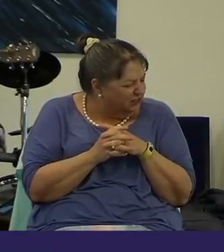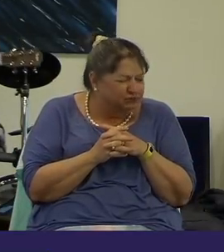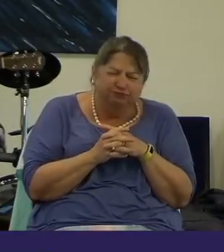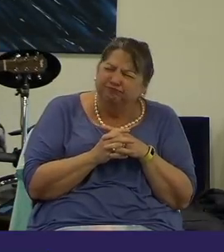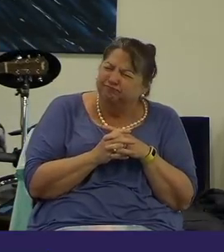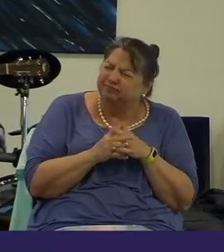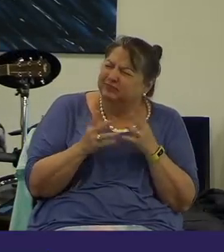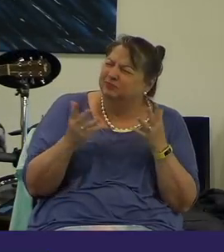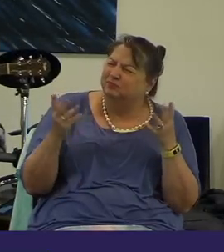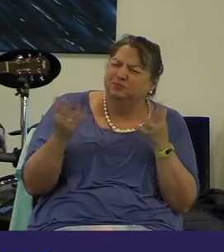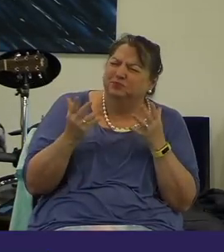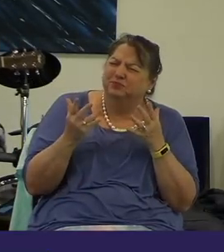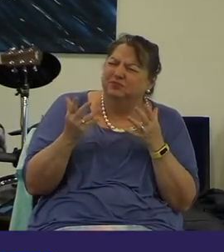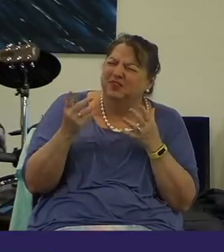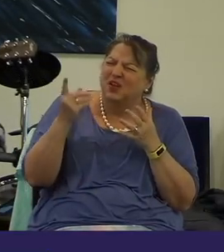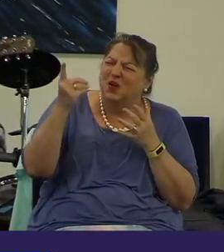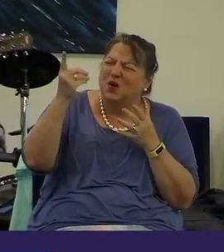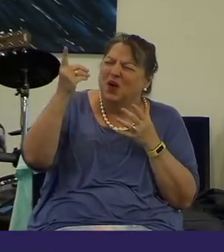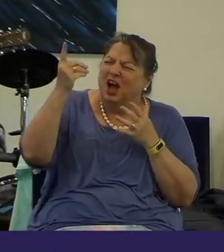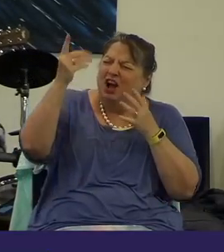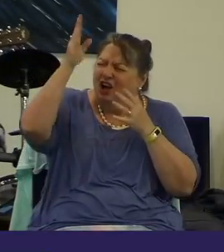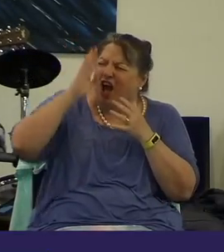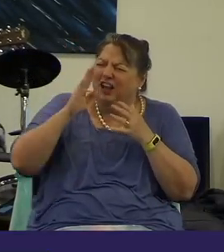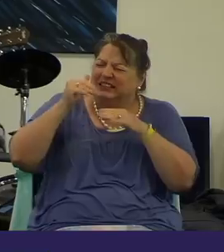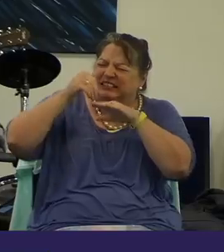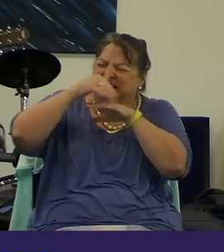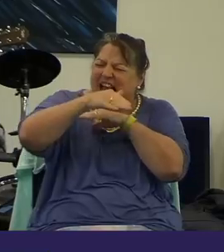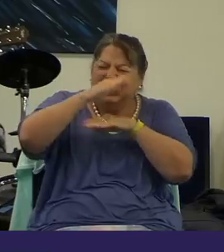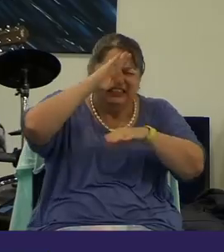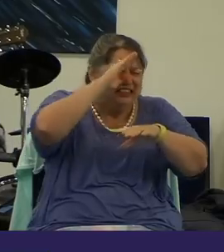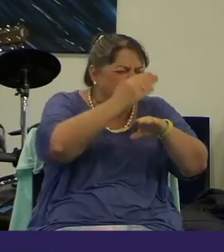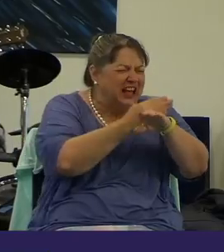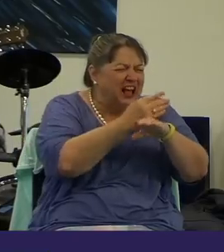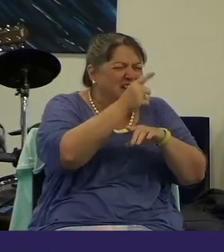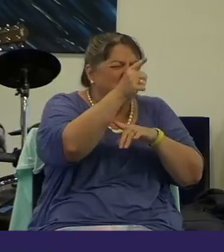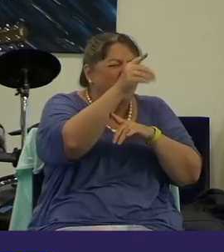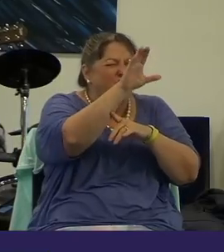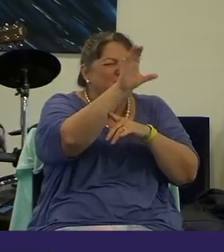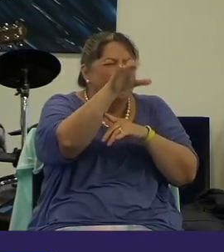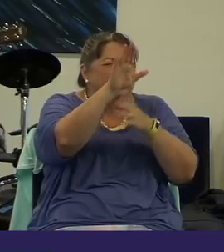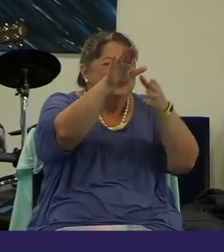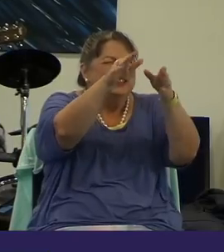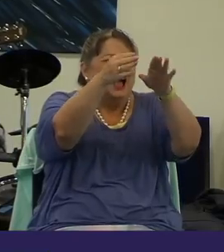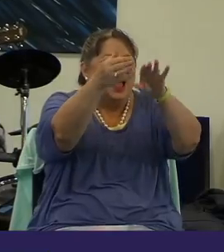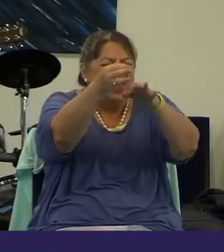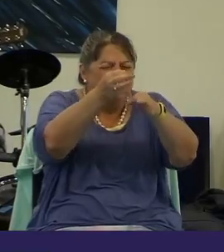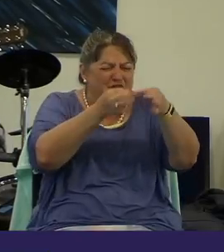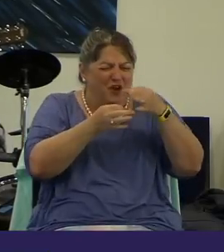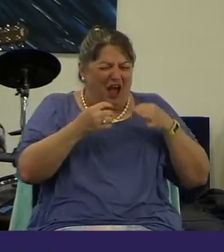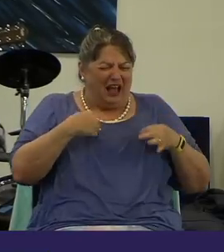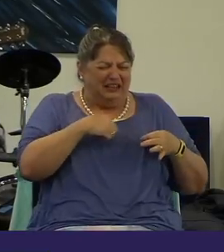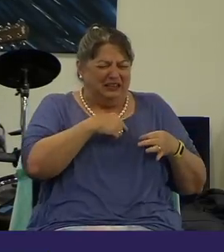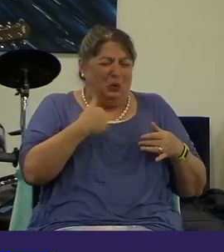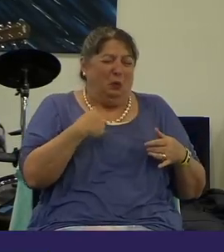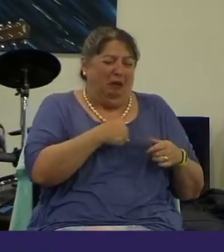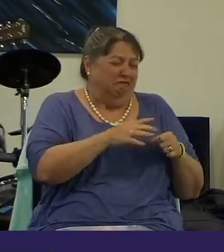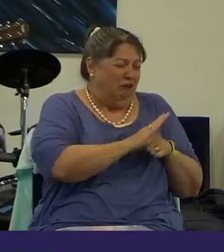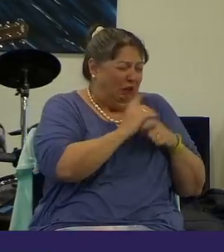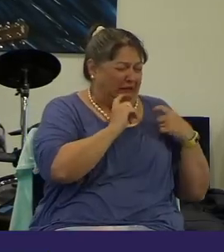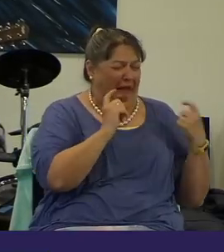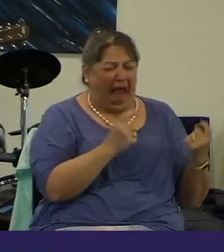by the fact that you could send your son to die on the cross for us, who are so sinful.